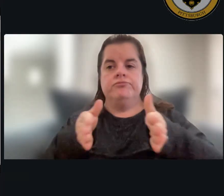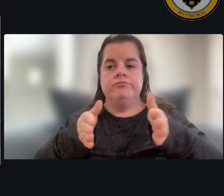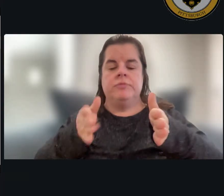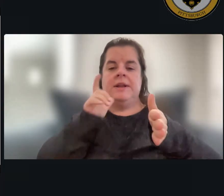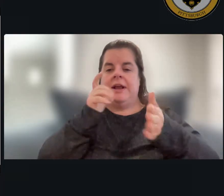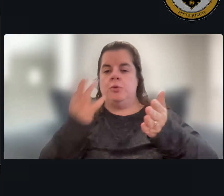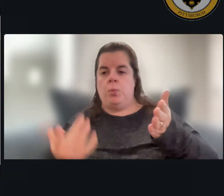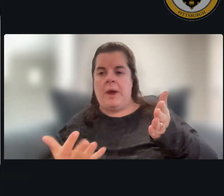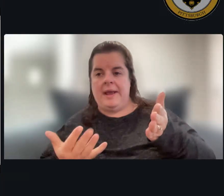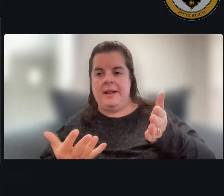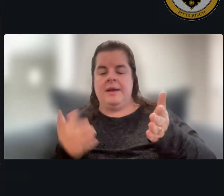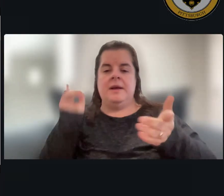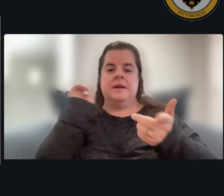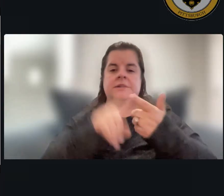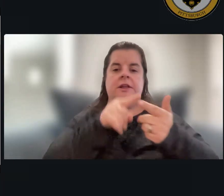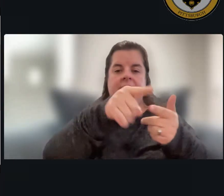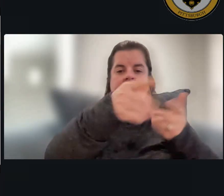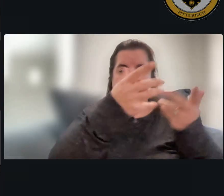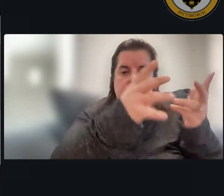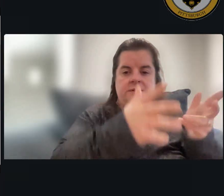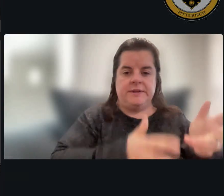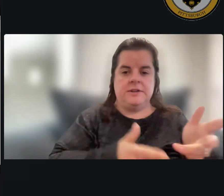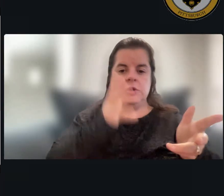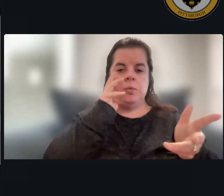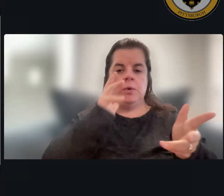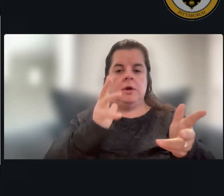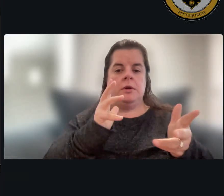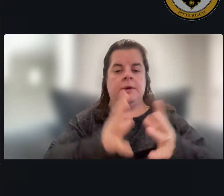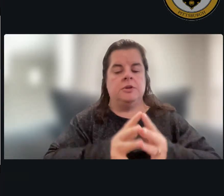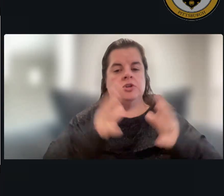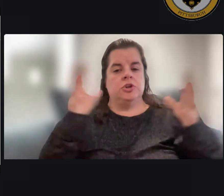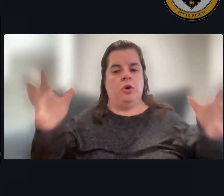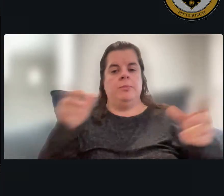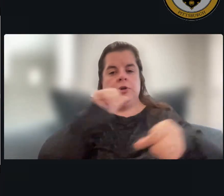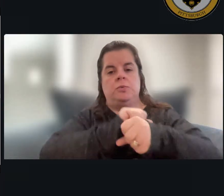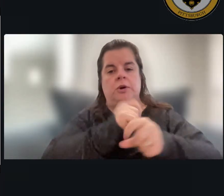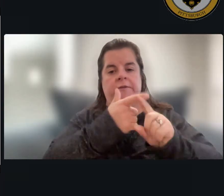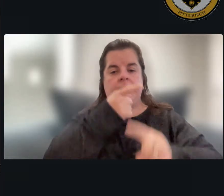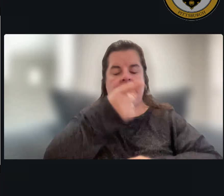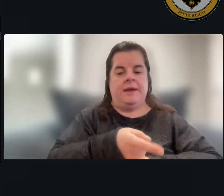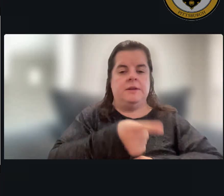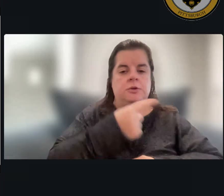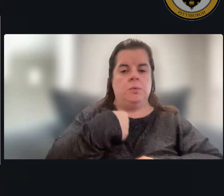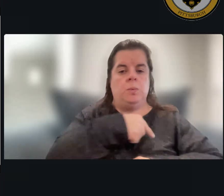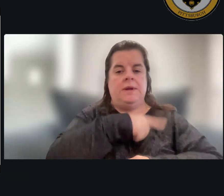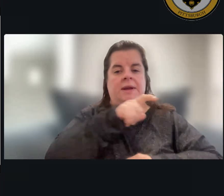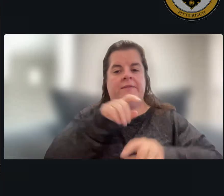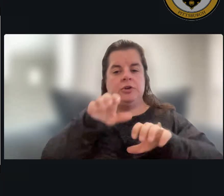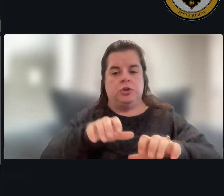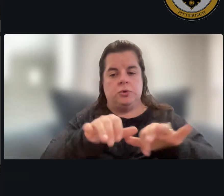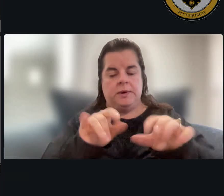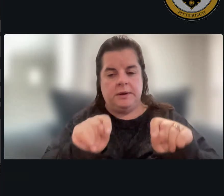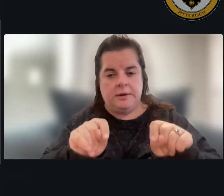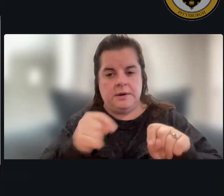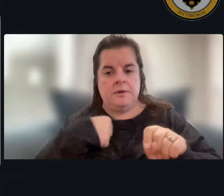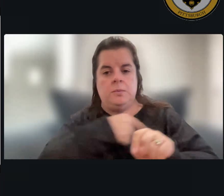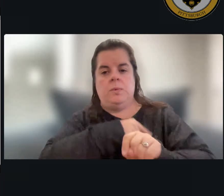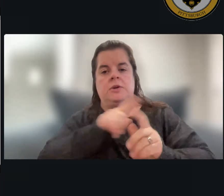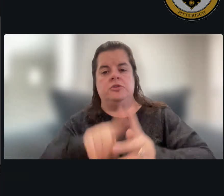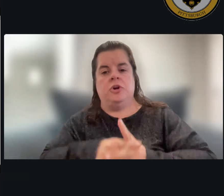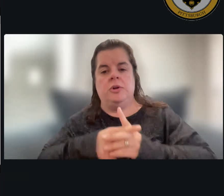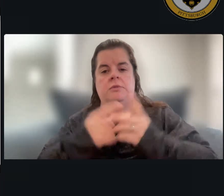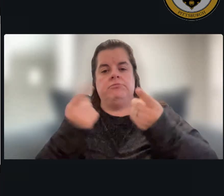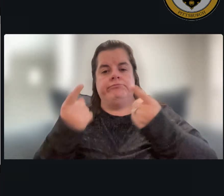completed the disparity study, because there would be such a volume of work that came out of it that we needed to do. We started implementing